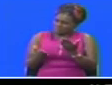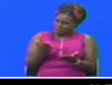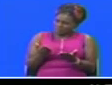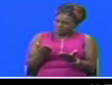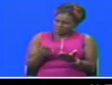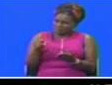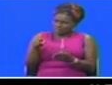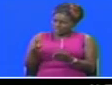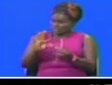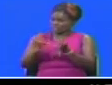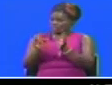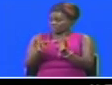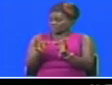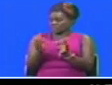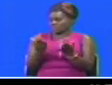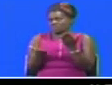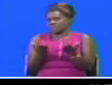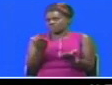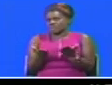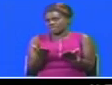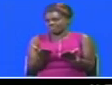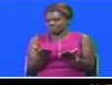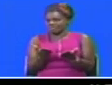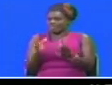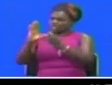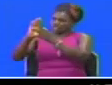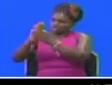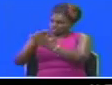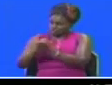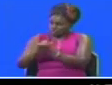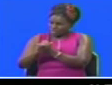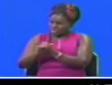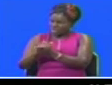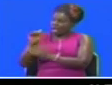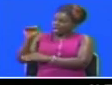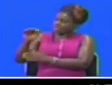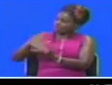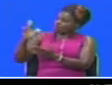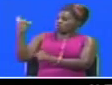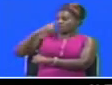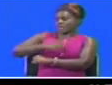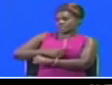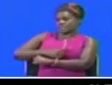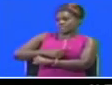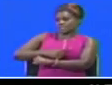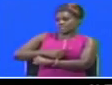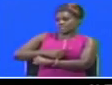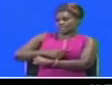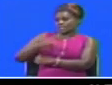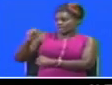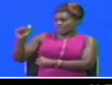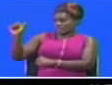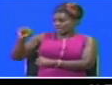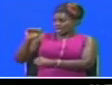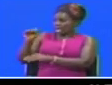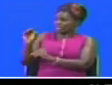Of course, it might be interpreted to appear like, if Jubilee, of course, was going to ask for more days and NASA doesn't ask for